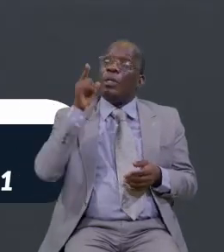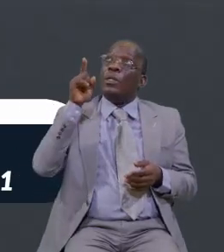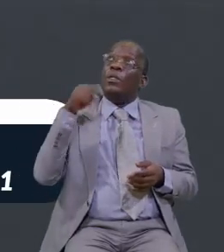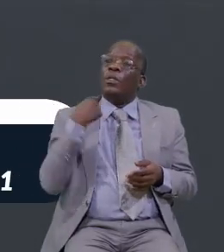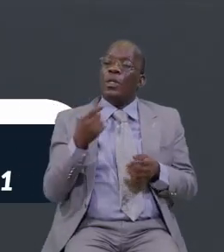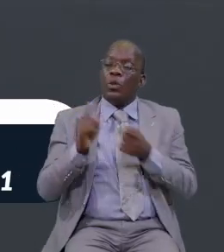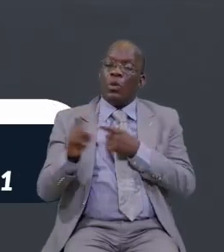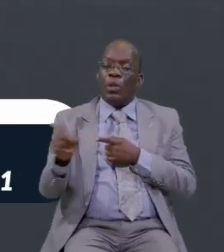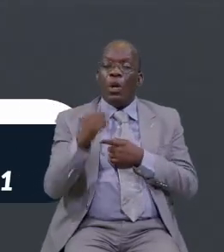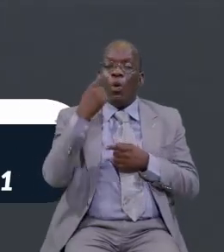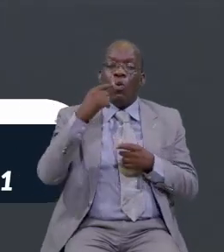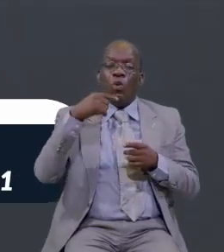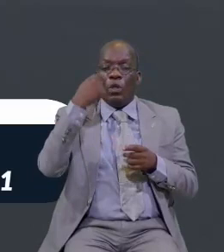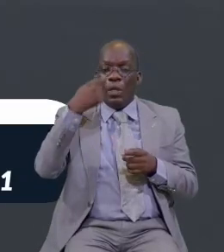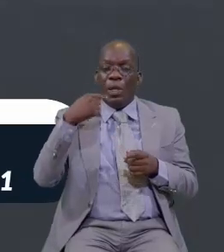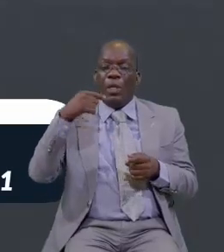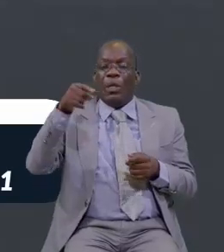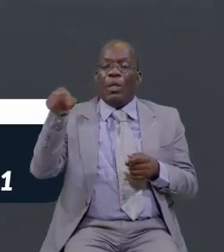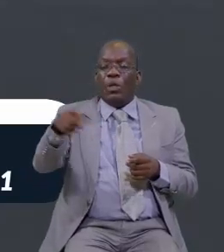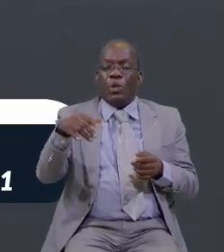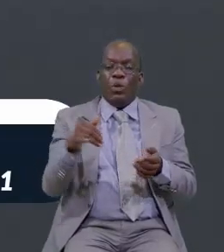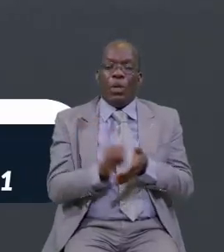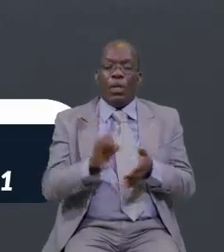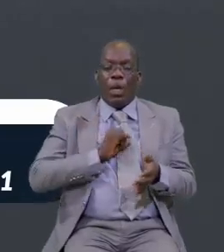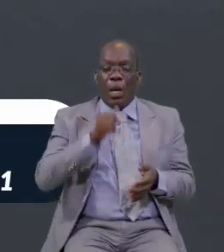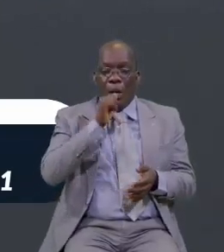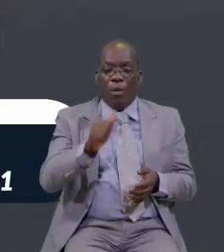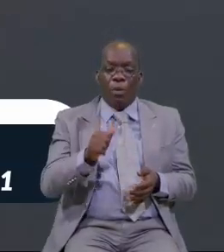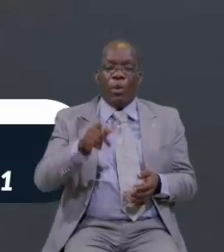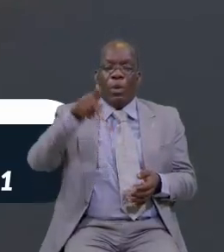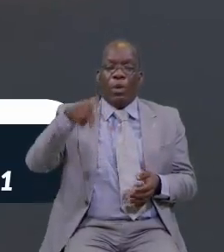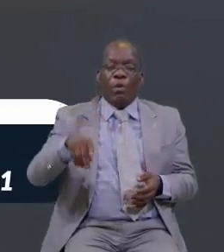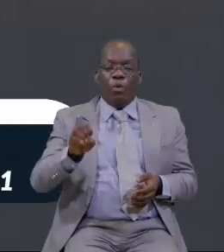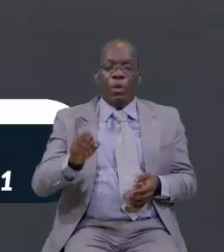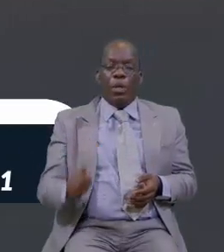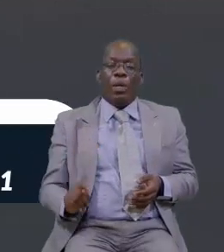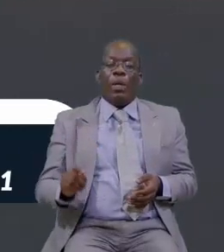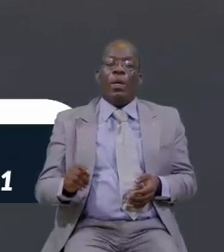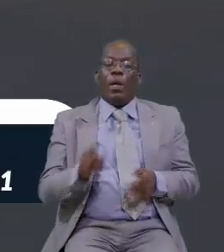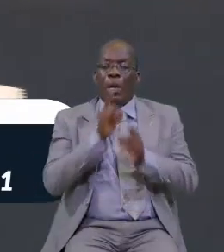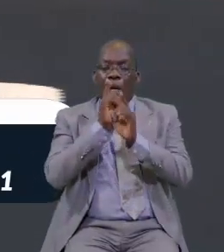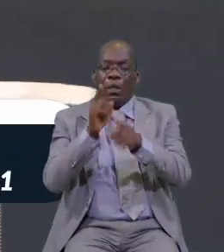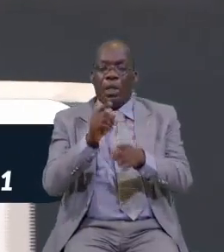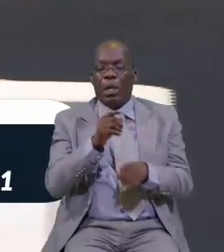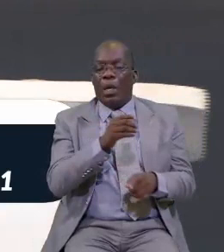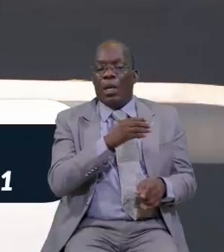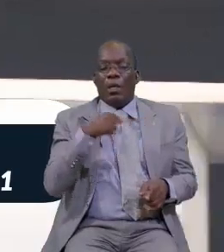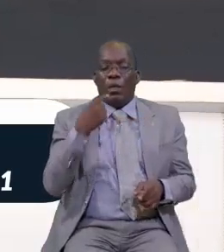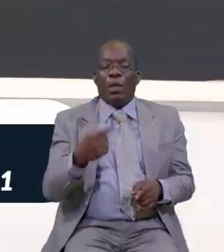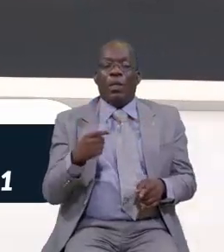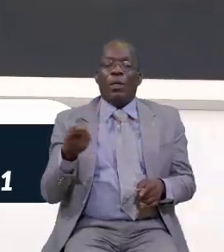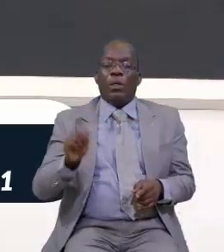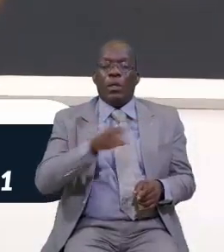Peter answered and said, "The Christ of God." The Christ